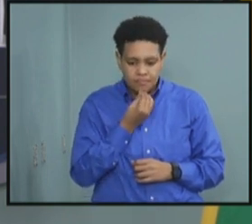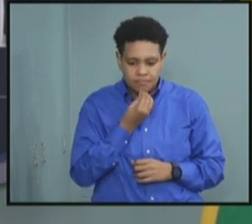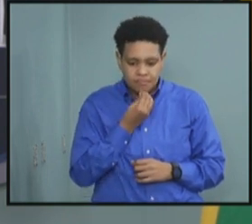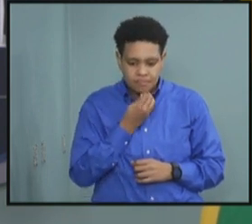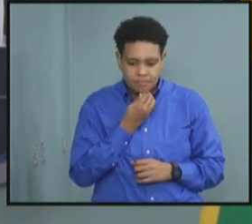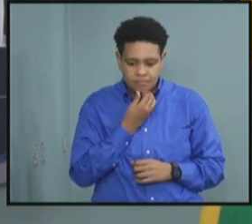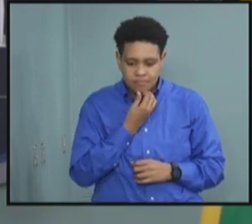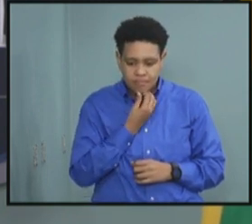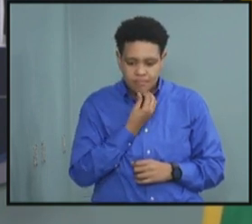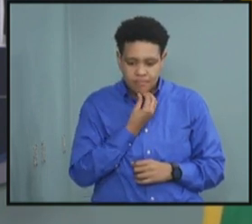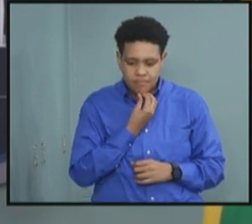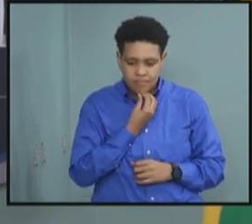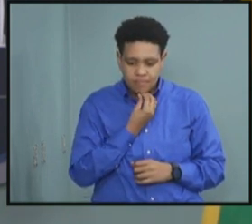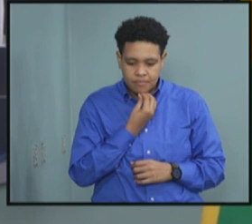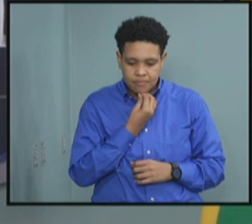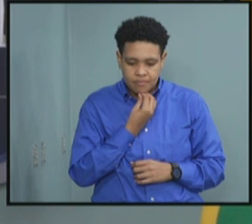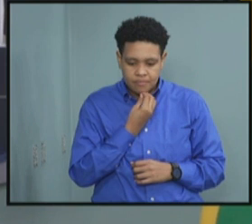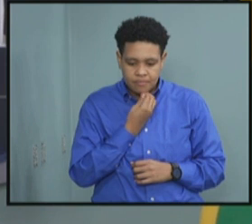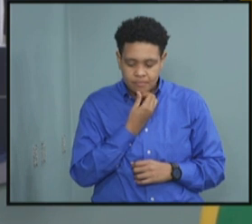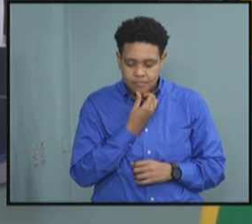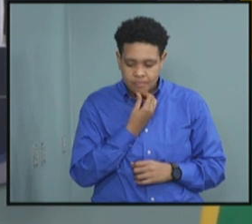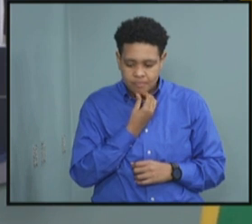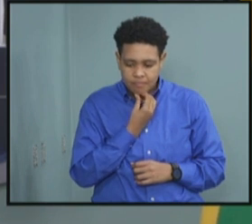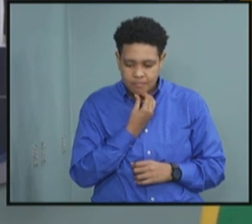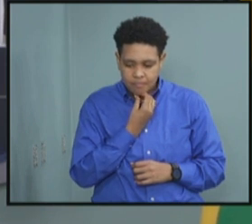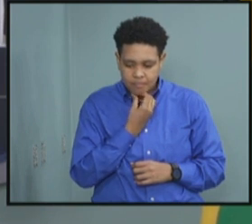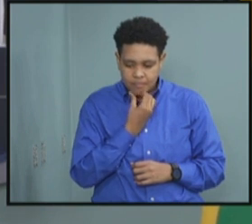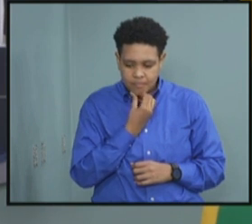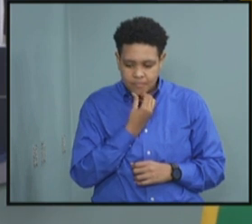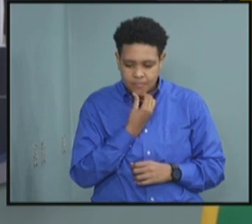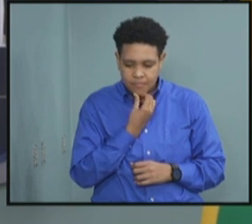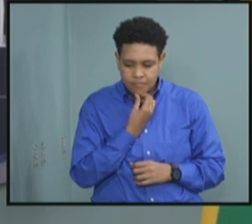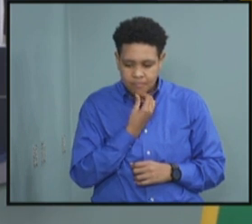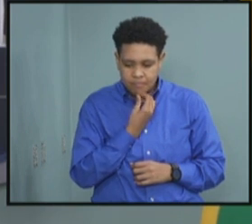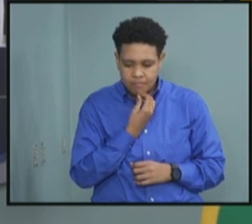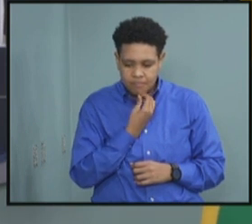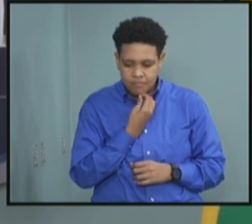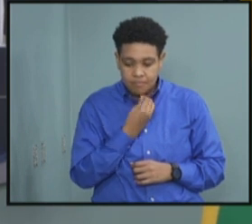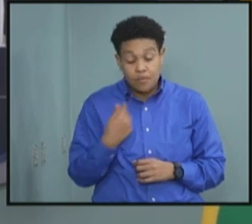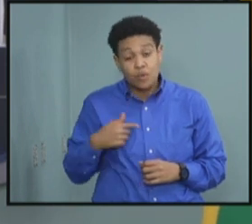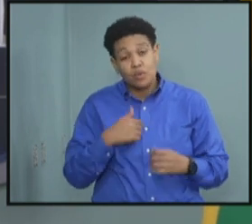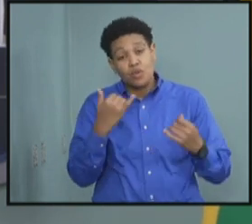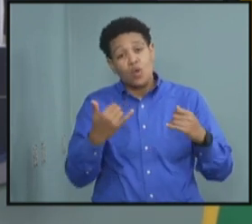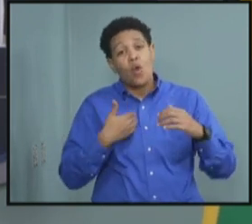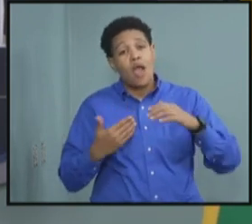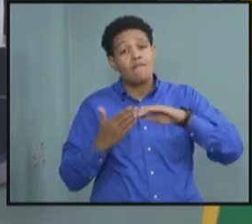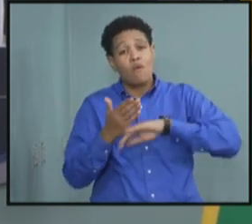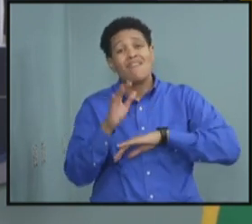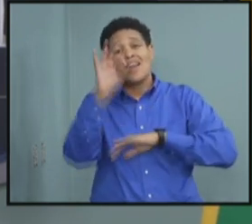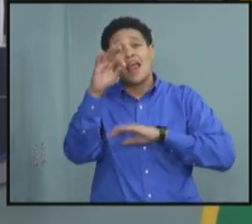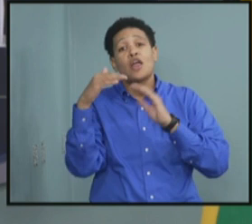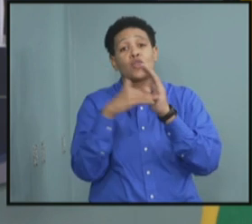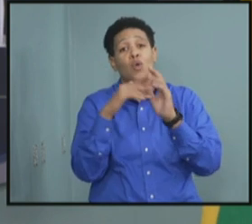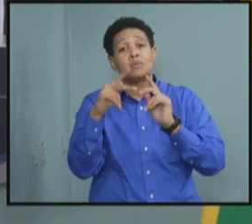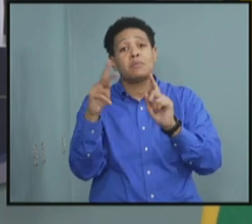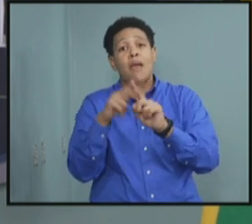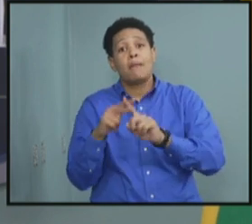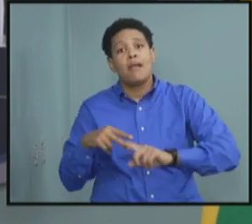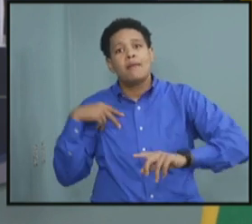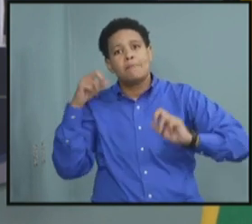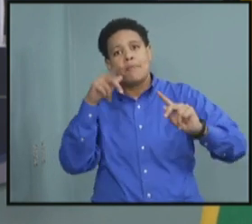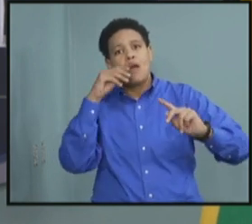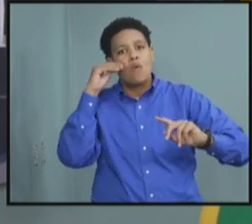We now have over 9,000 applications on the COVID-19